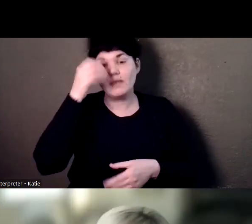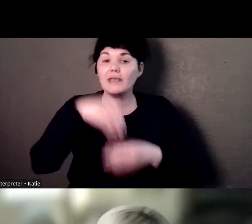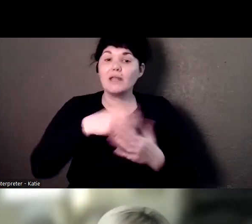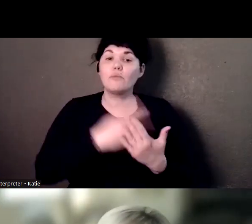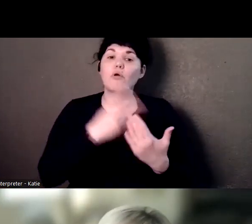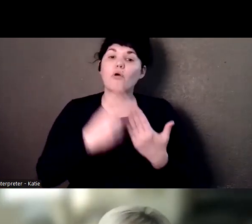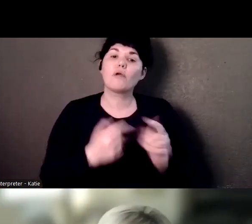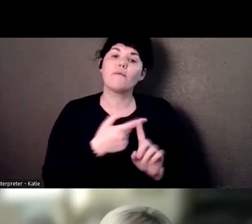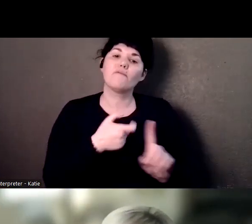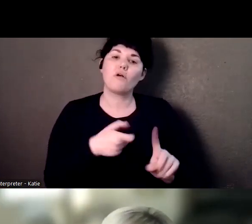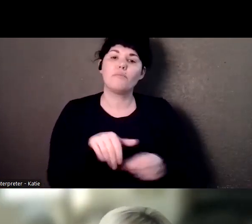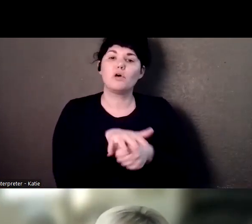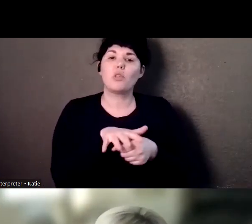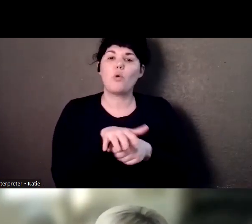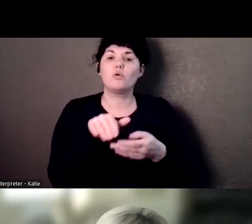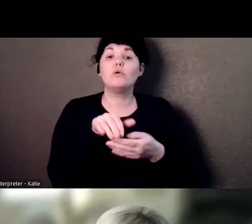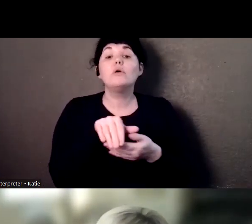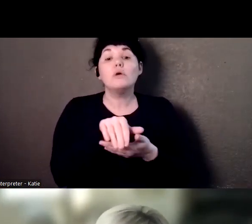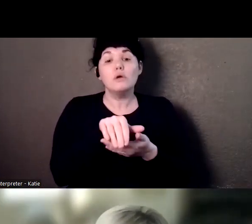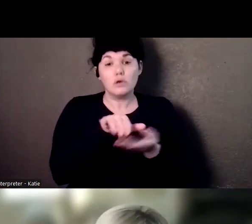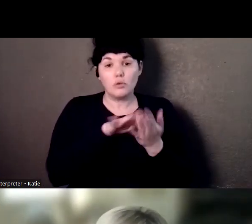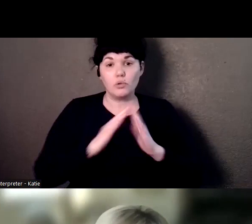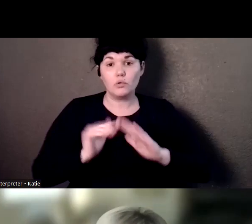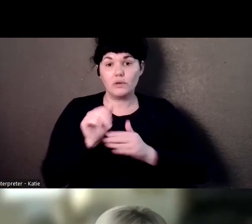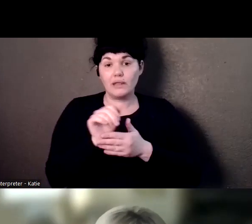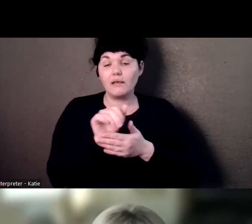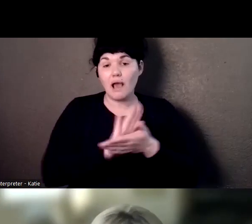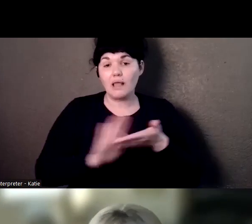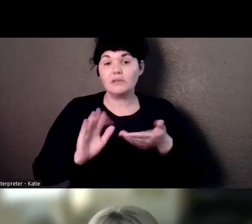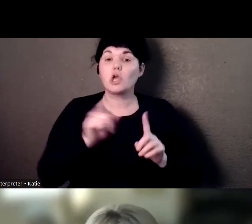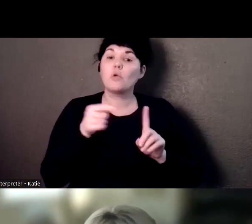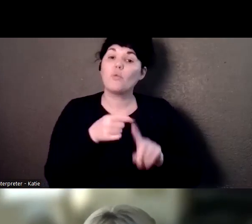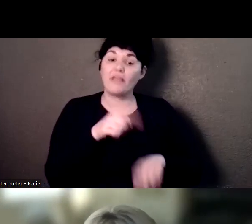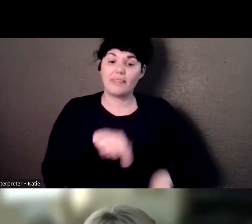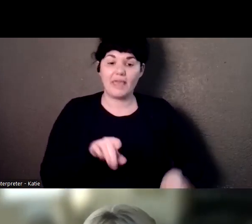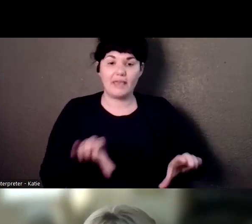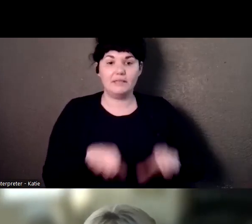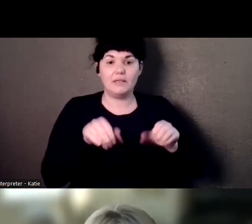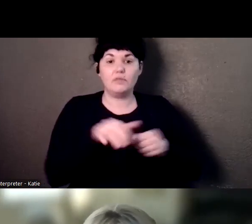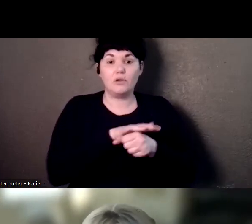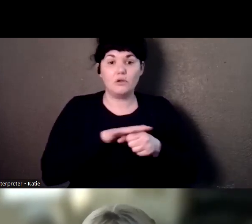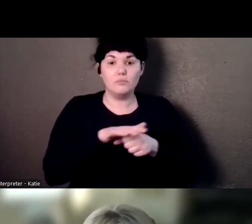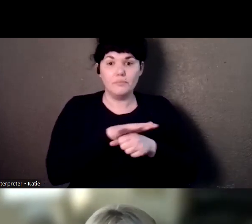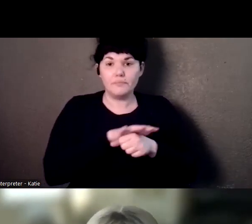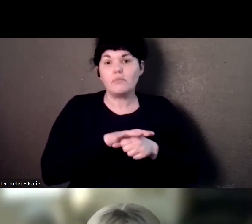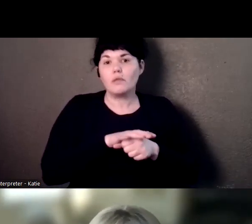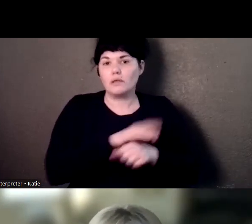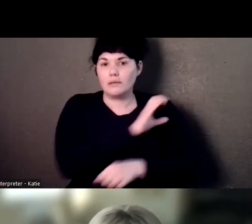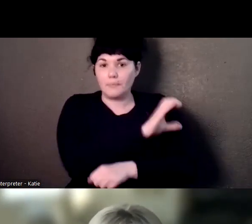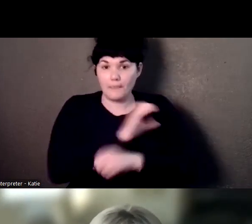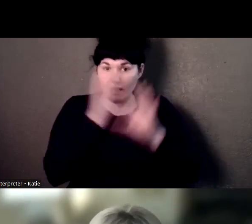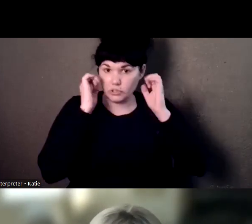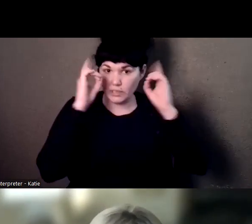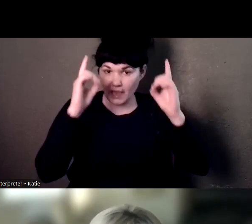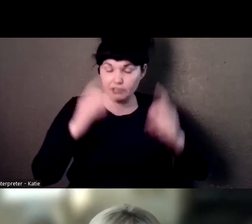local community college. And when they did their clinical education, I got the opportunity to work with them at the hospital